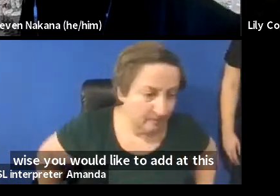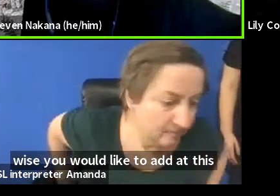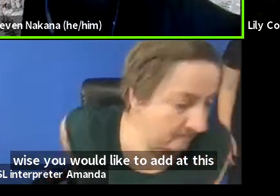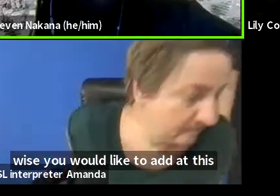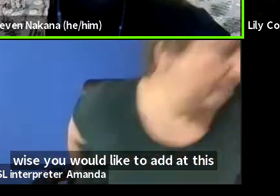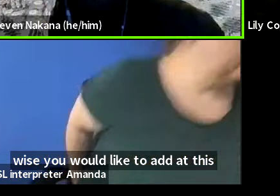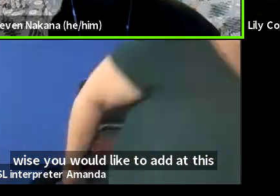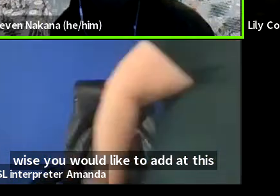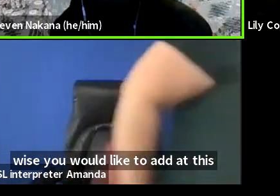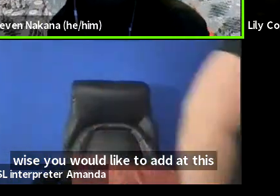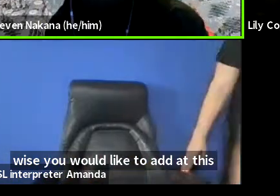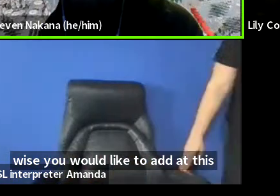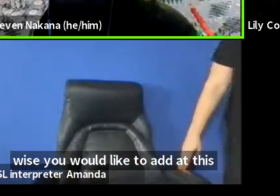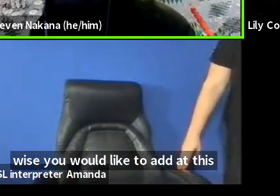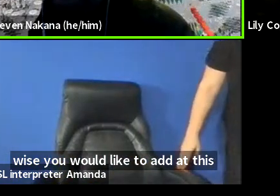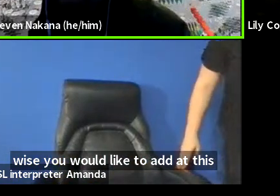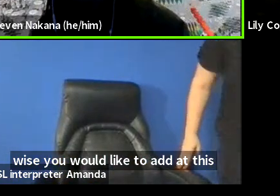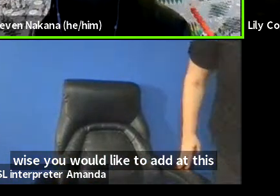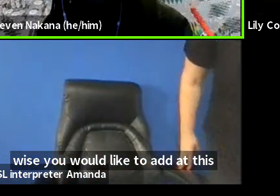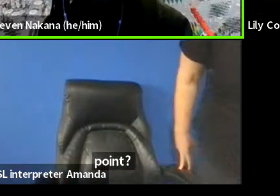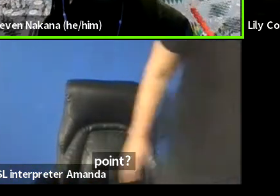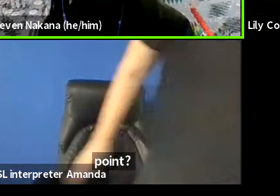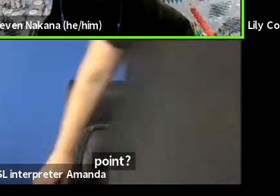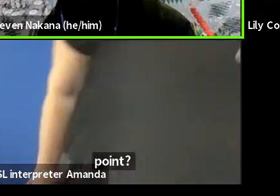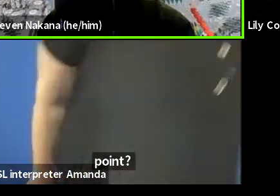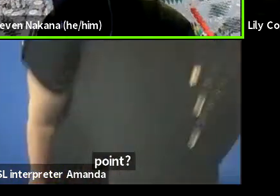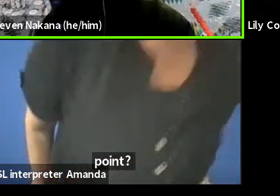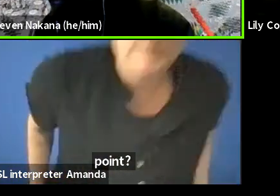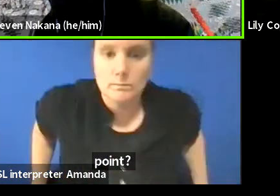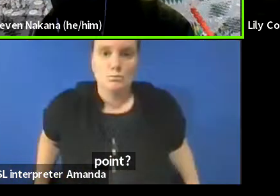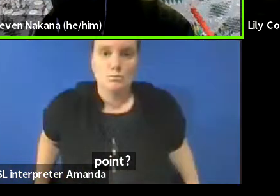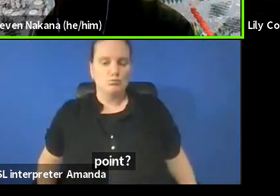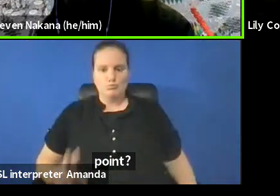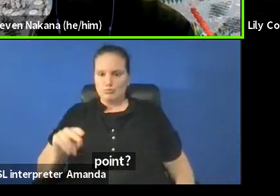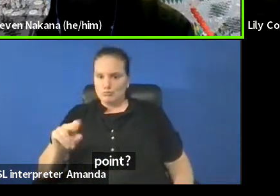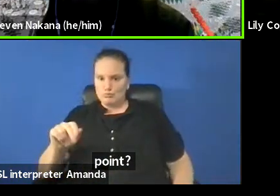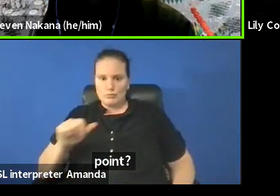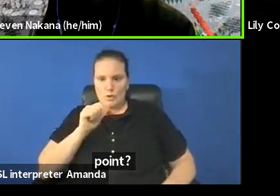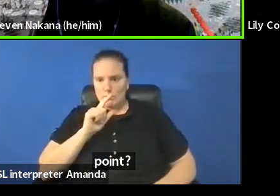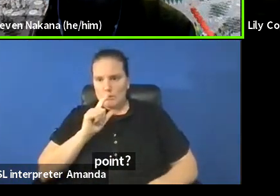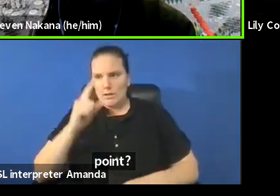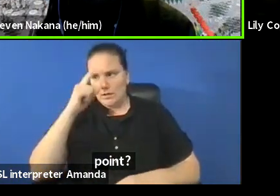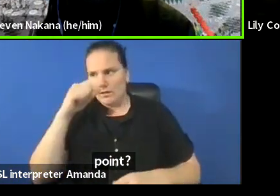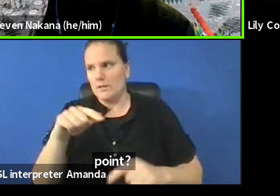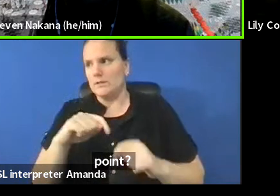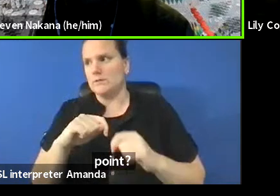All right. On my side, Jake, not really. I think the team,